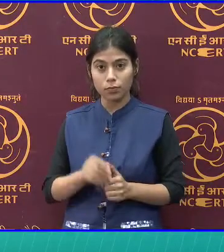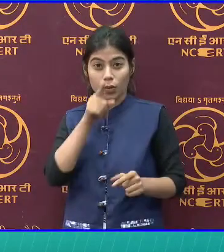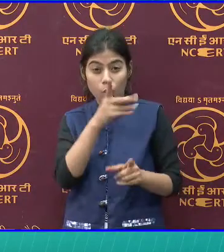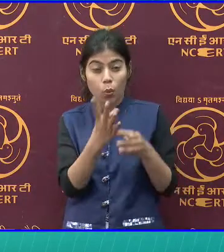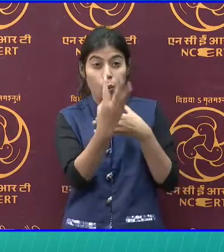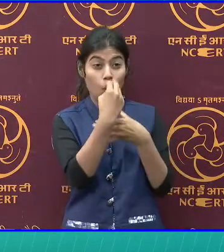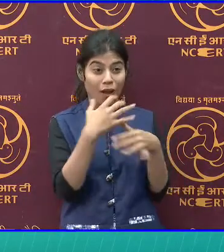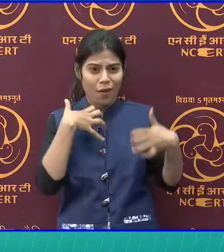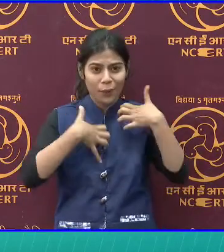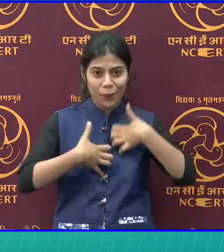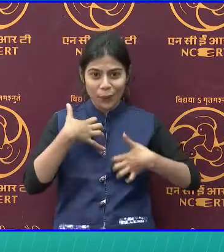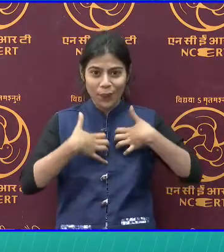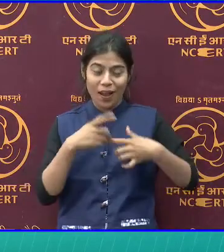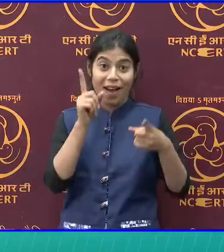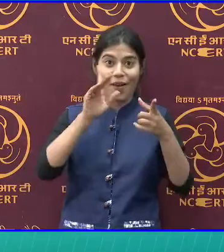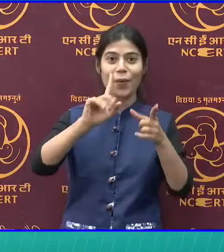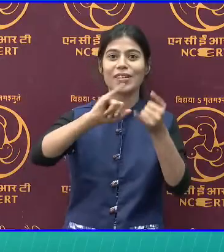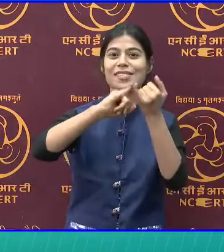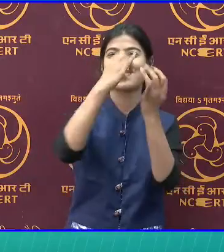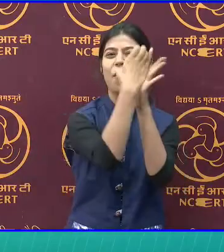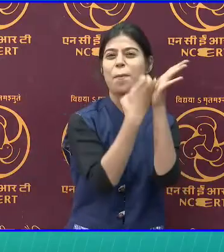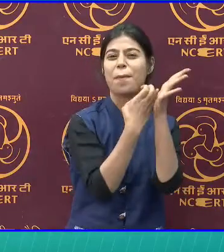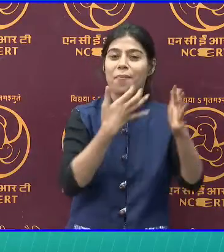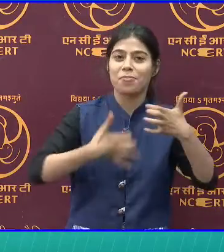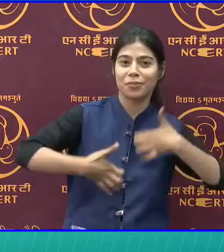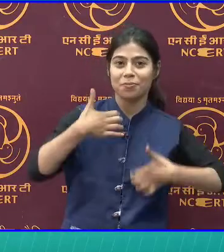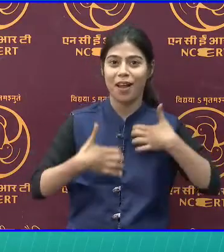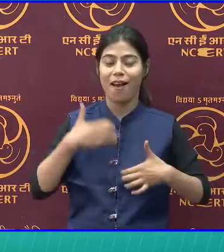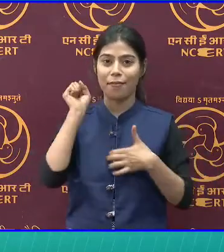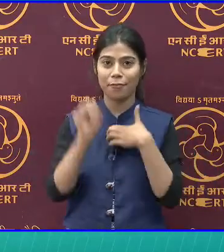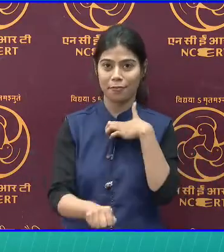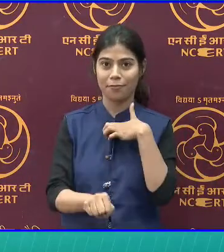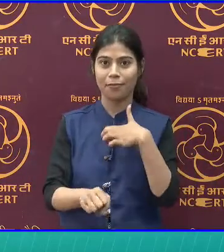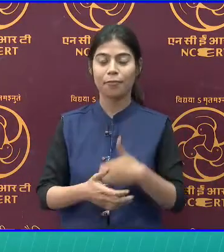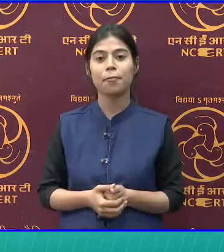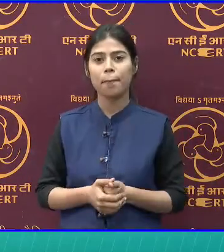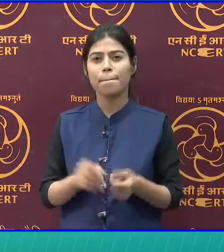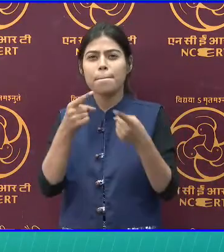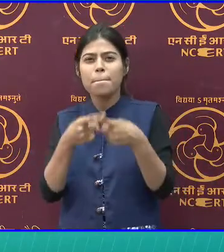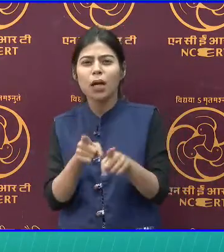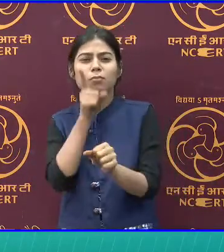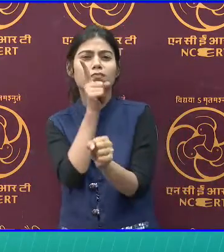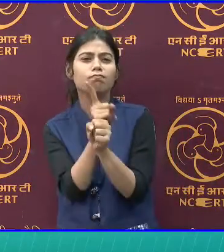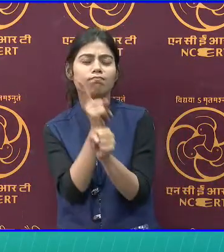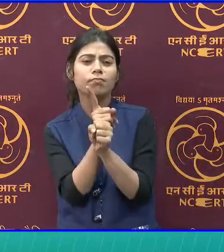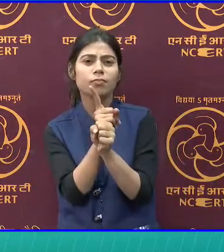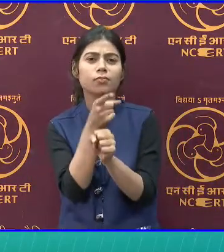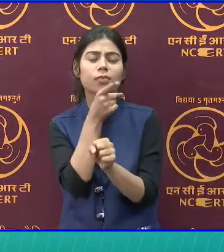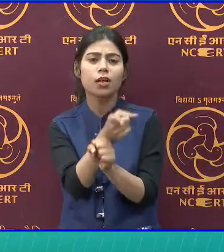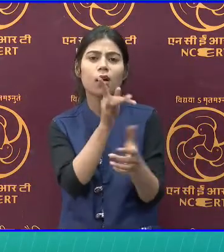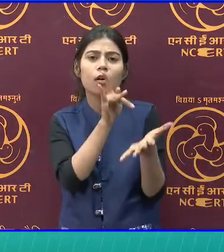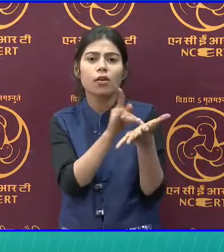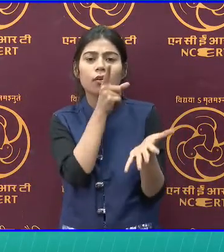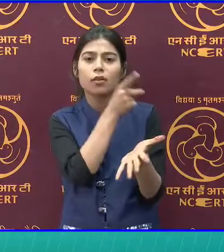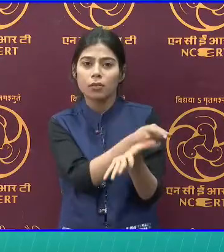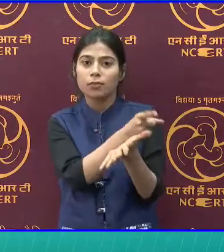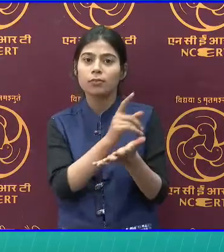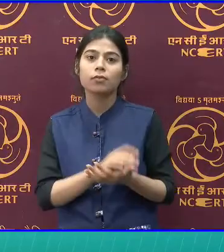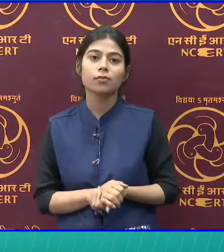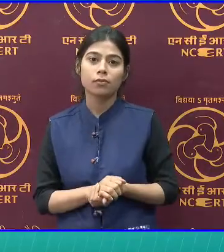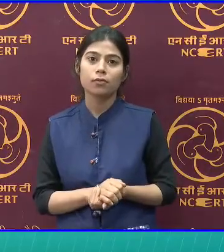and curiosity into the subject. That's right, Amit. Actually, but teachers, please note that these quotes are all